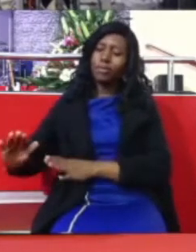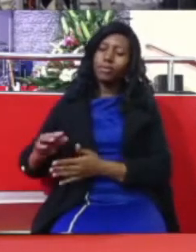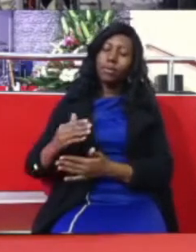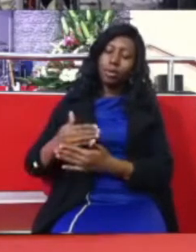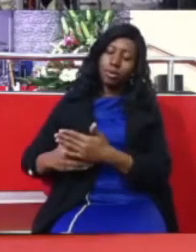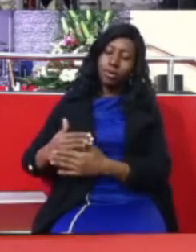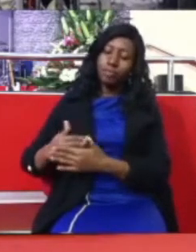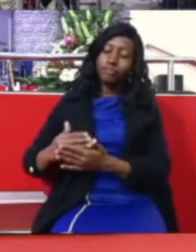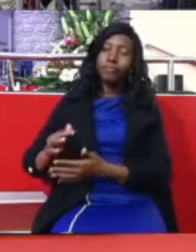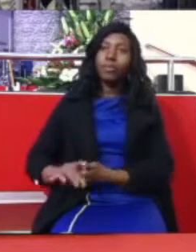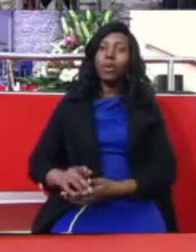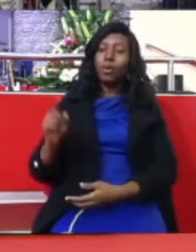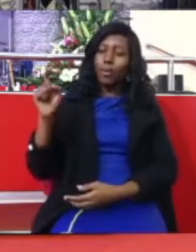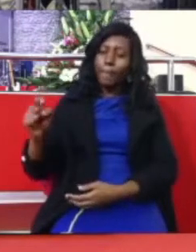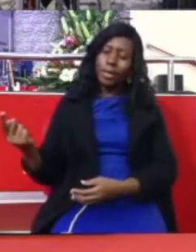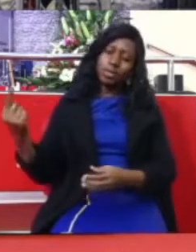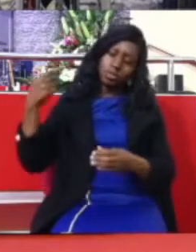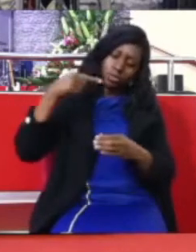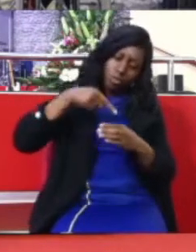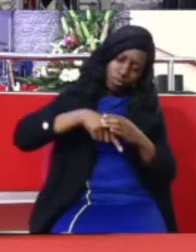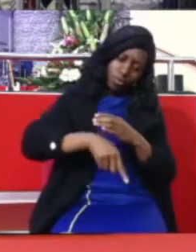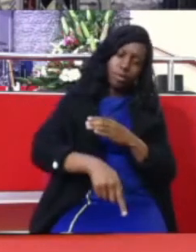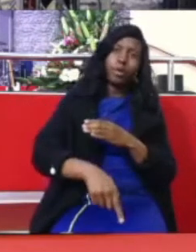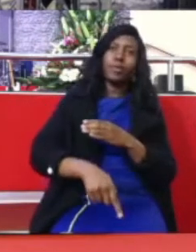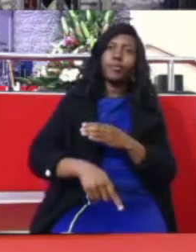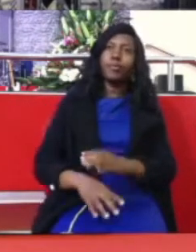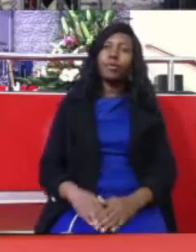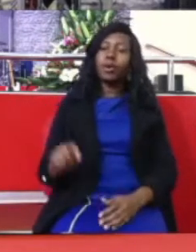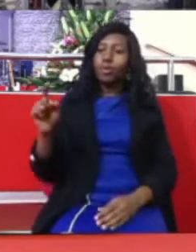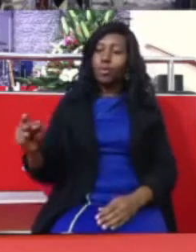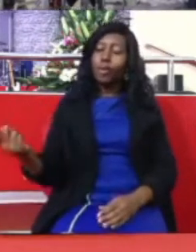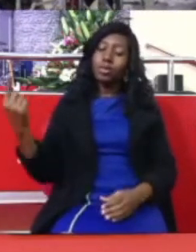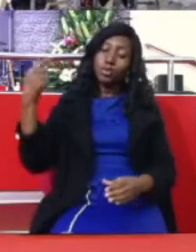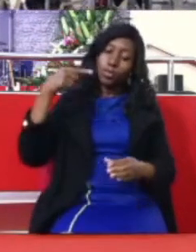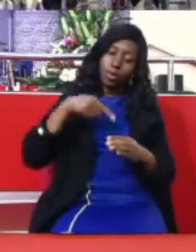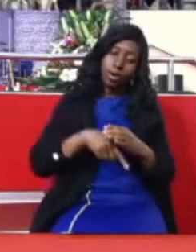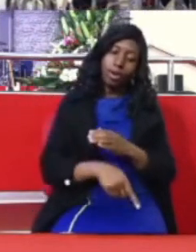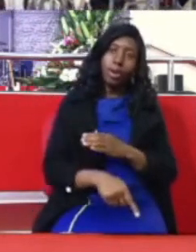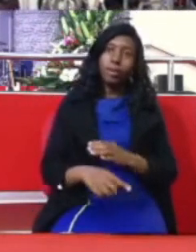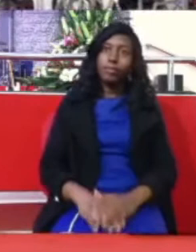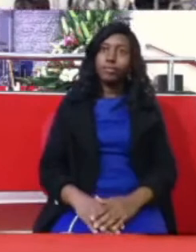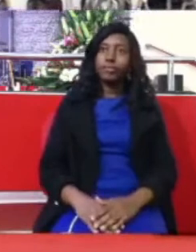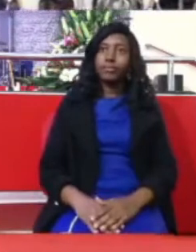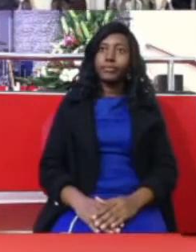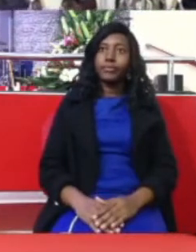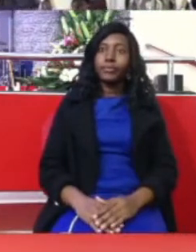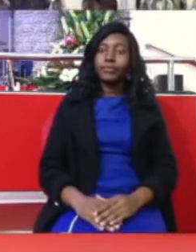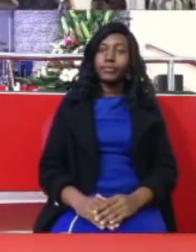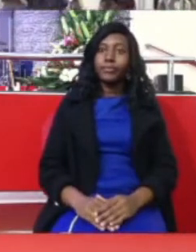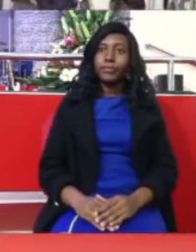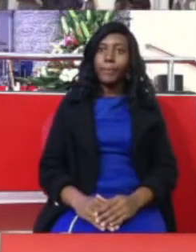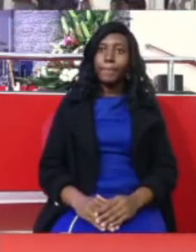this year, we have to vacate the shallow waters. Hallelujah. We have to move from the shallow waters of